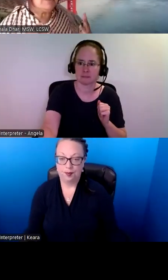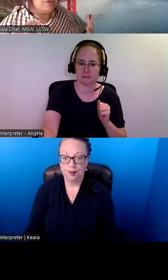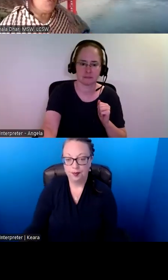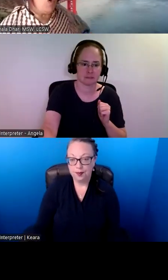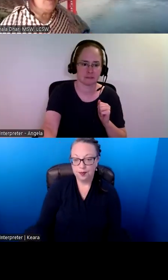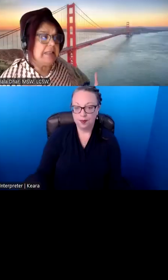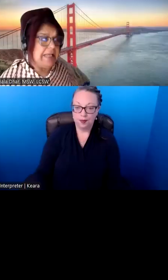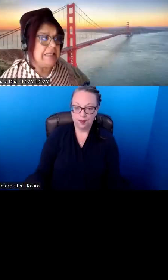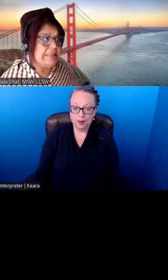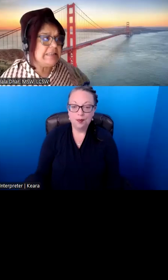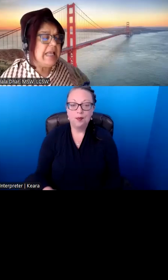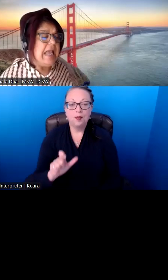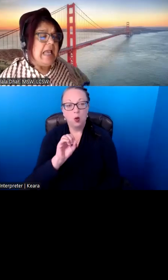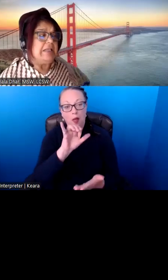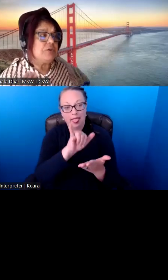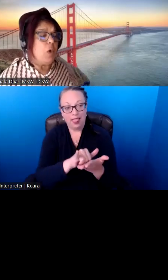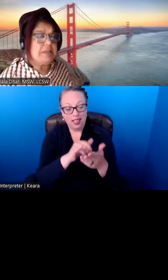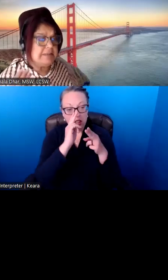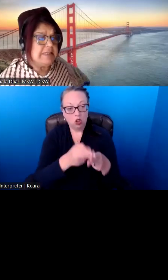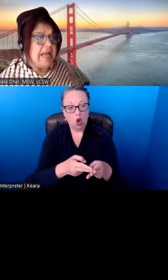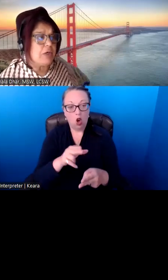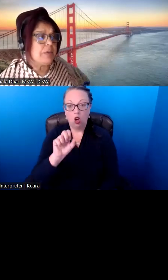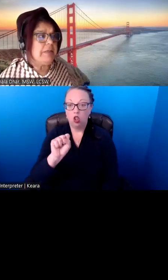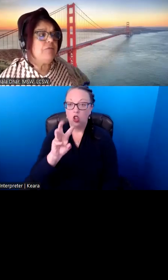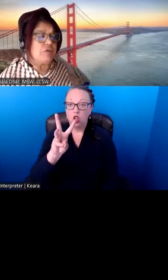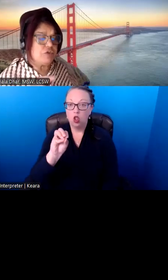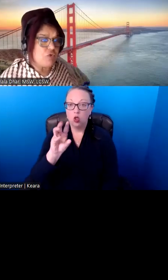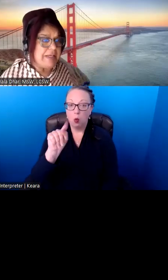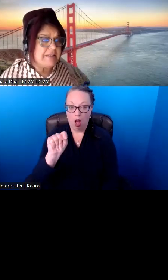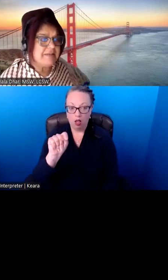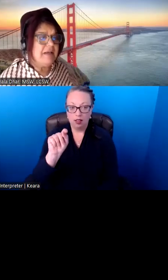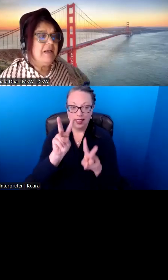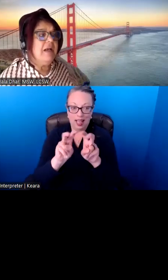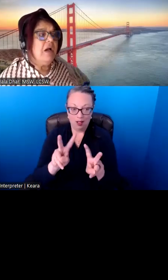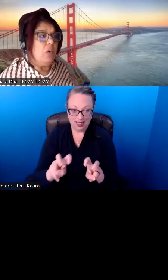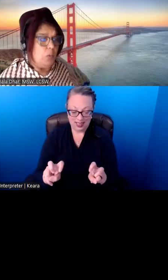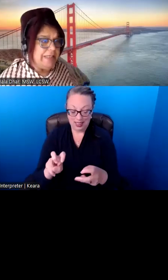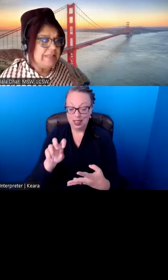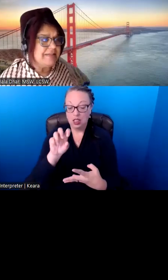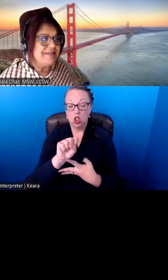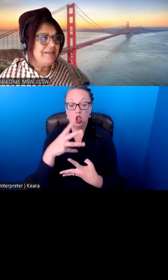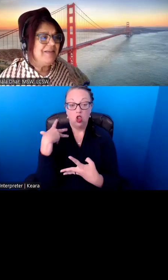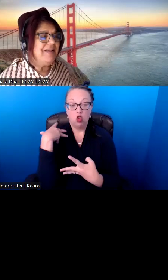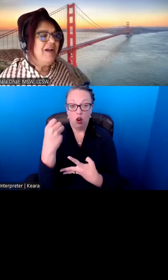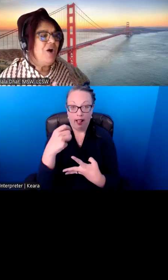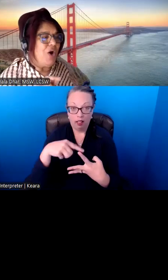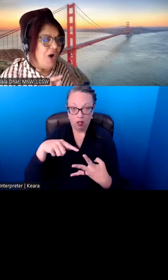called SWOT analysis. And SWOT is the acronym for strengths,